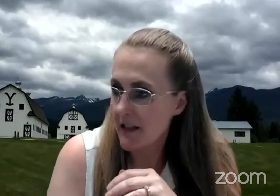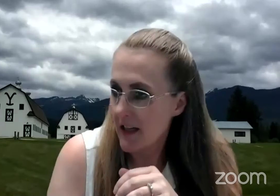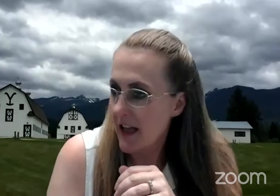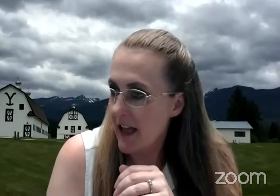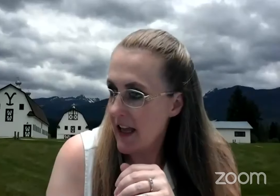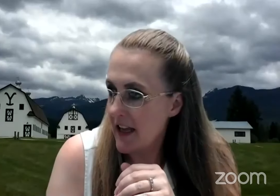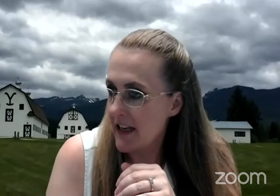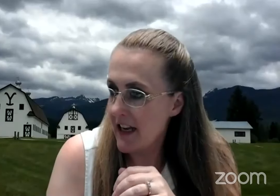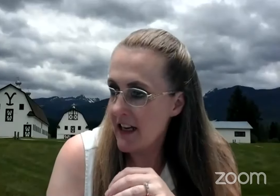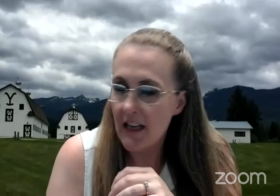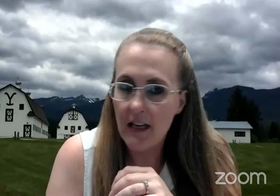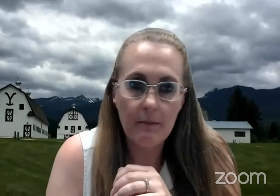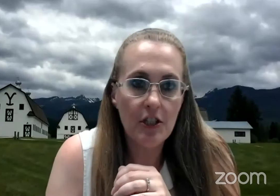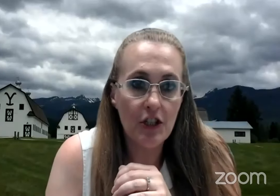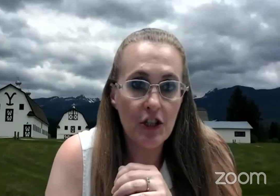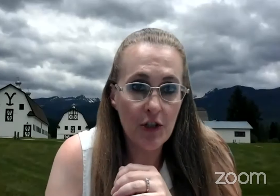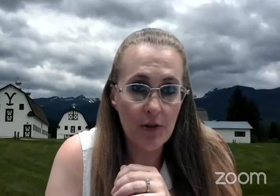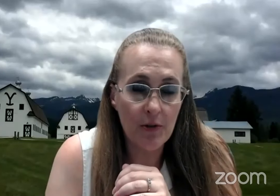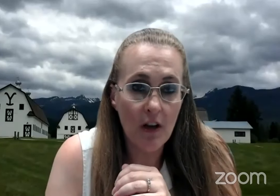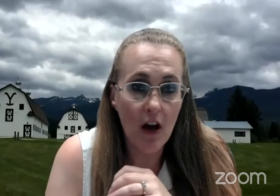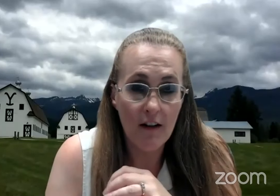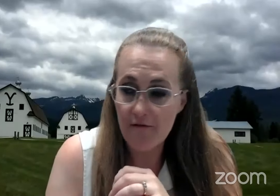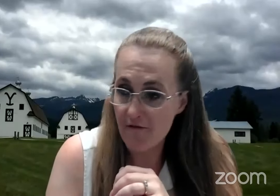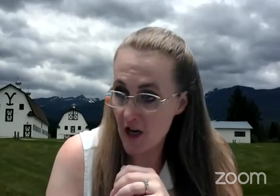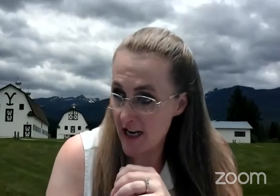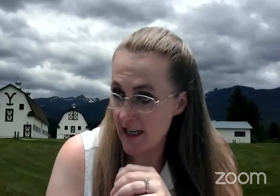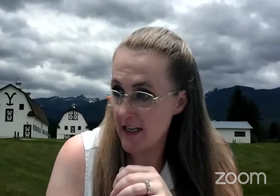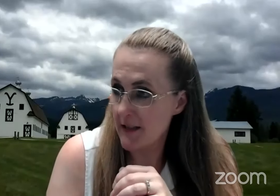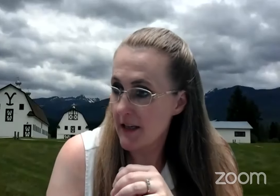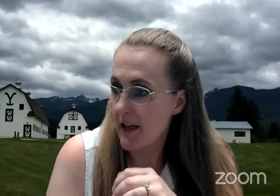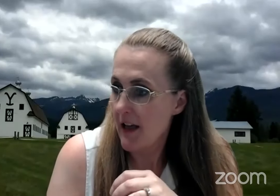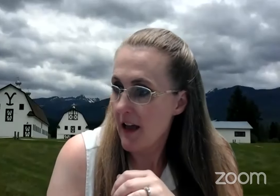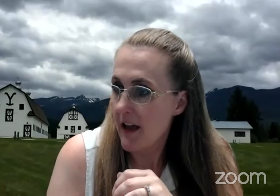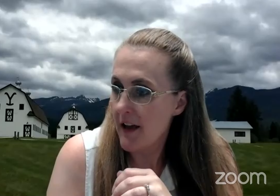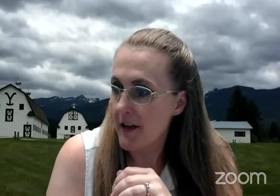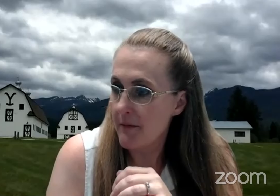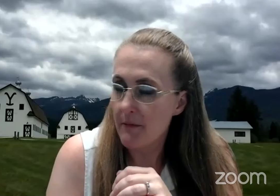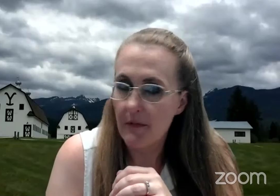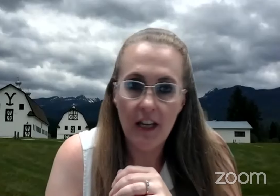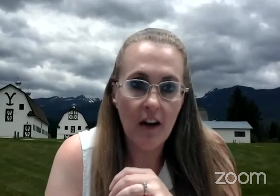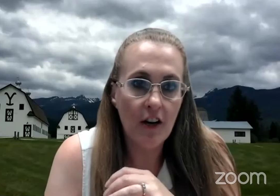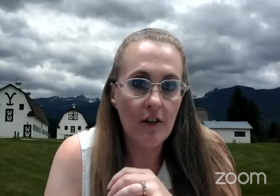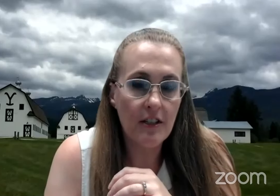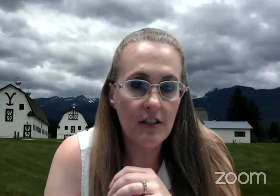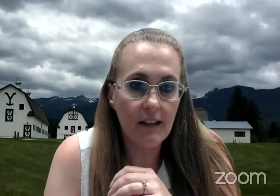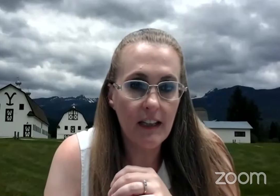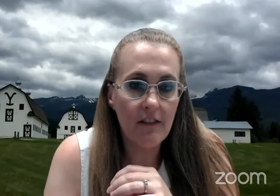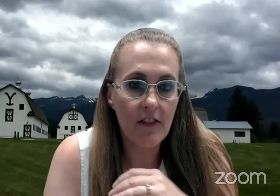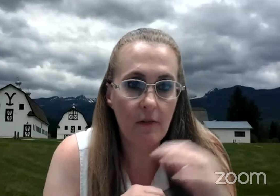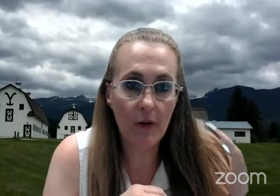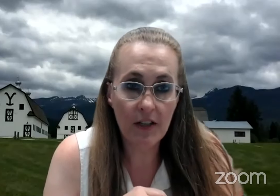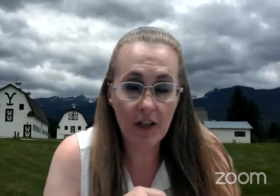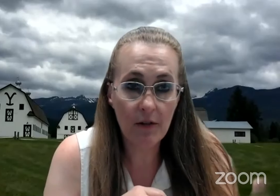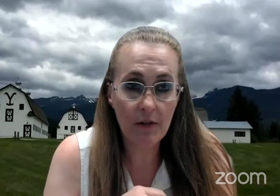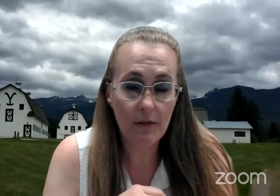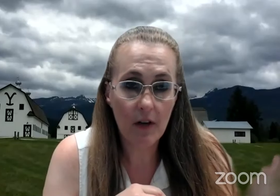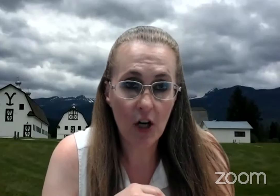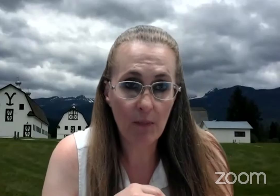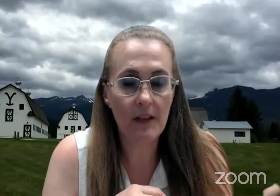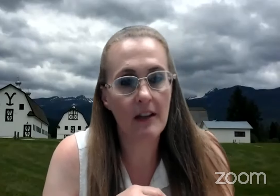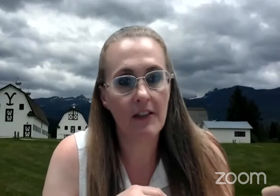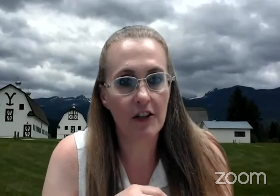Thursday, and 8 a.m. to noon on Friday. They are going to leave the